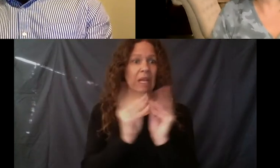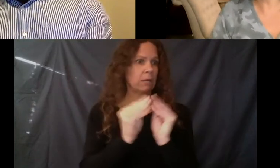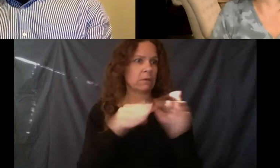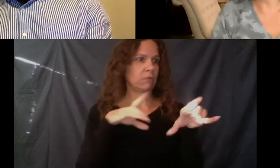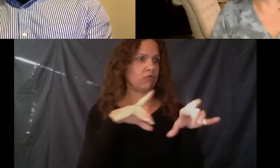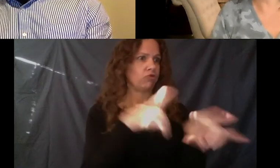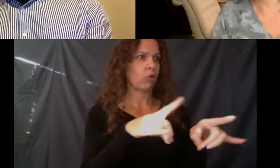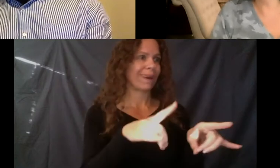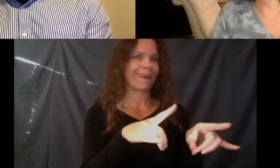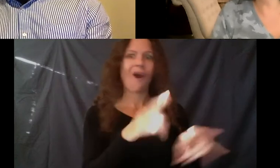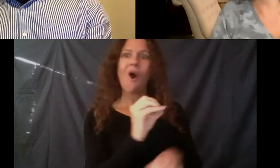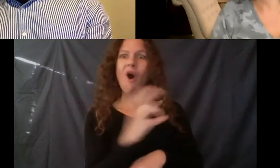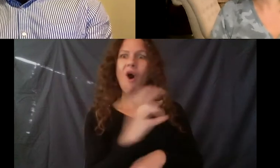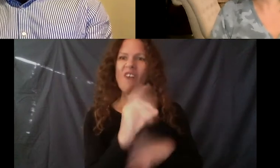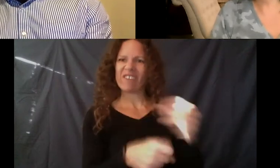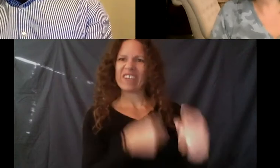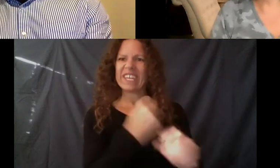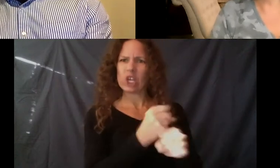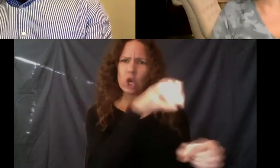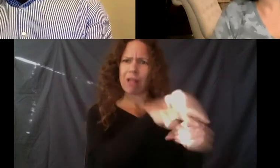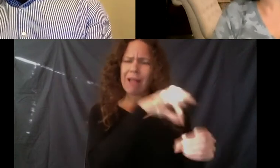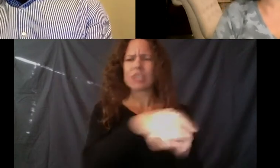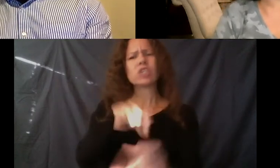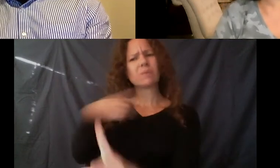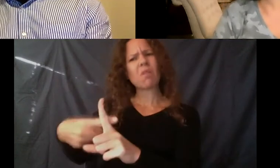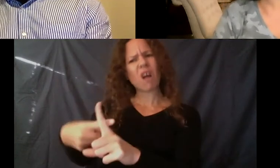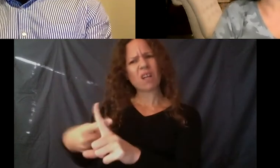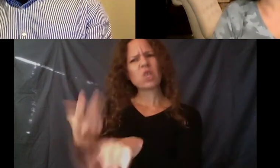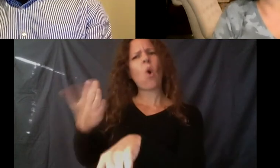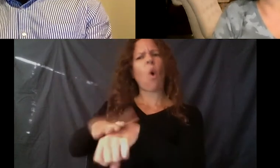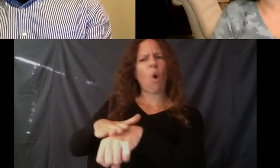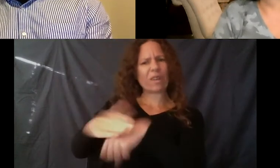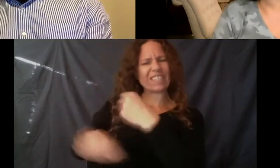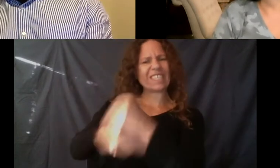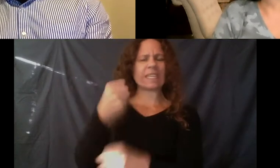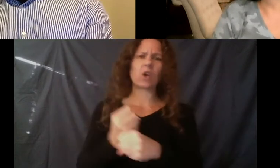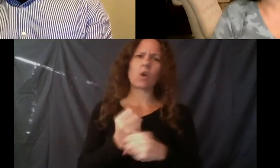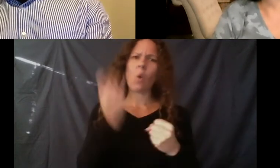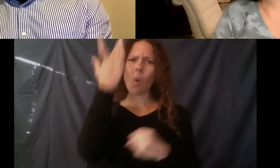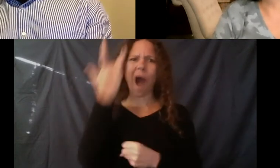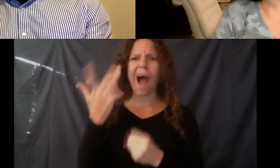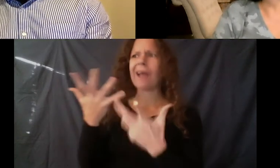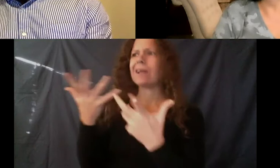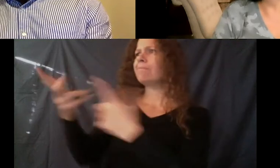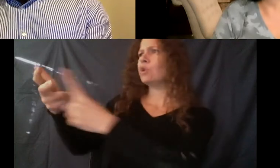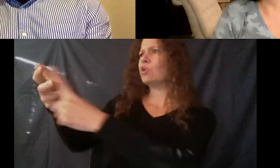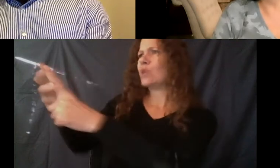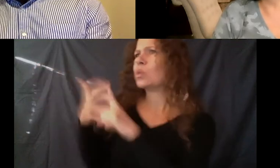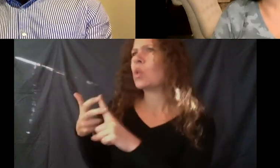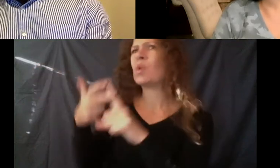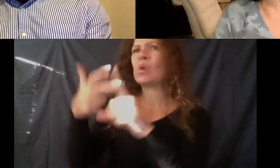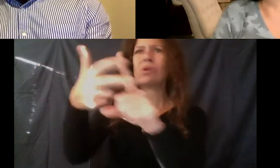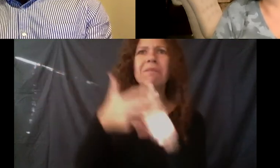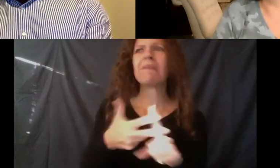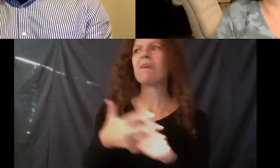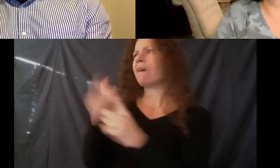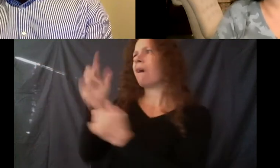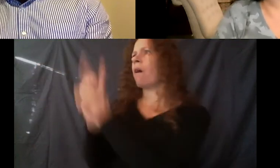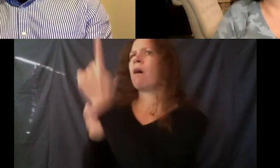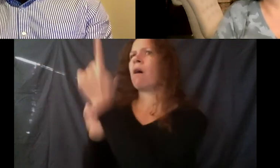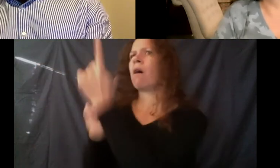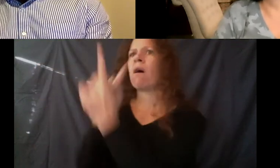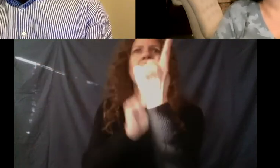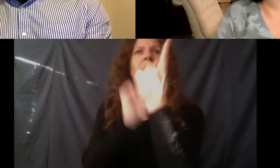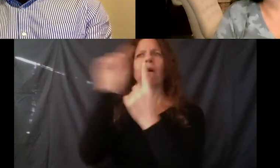To build that base, to recruit, to see people face to face and see, what they can gain and what we can gain